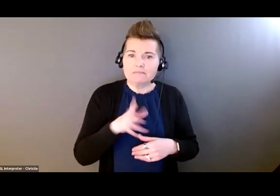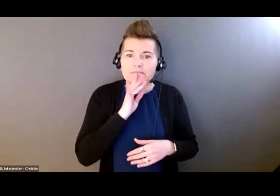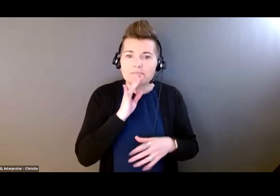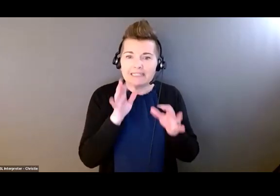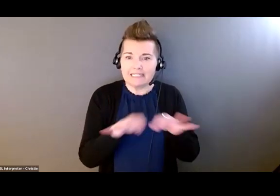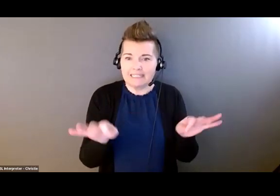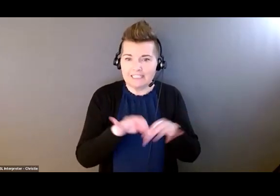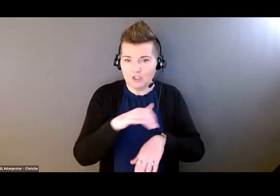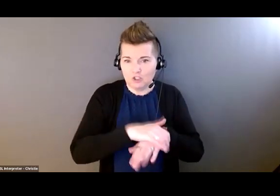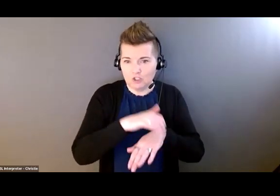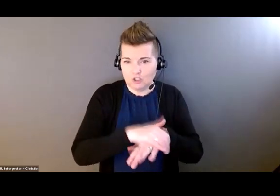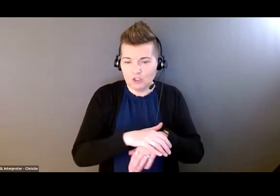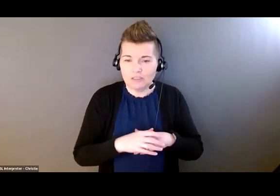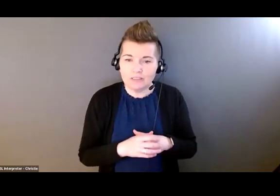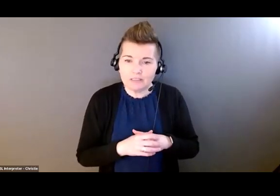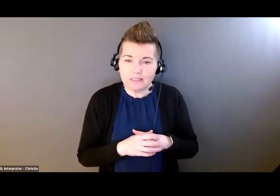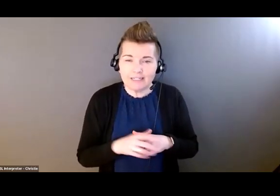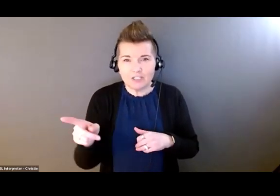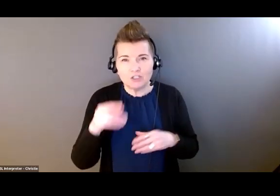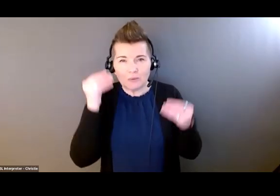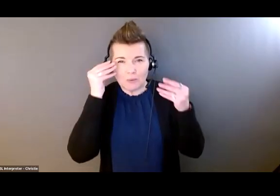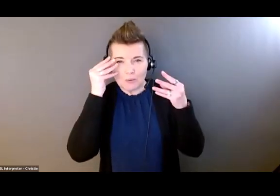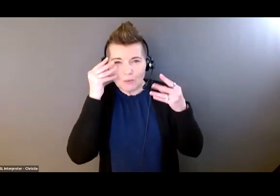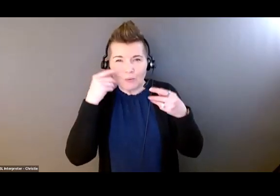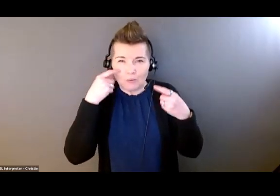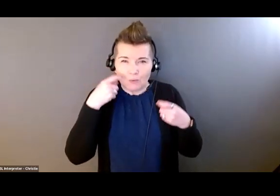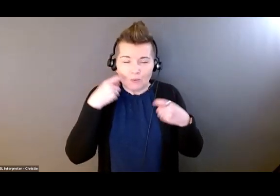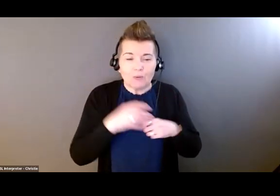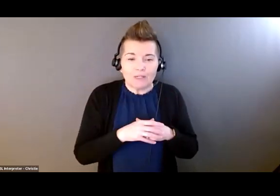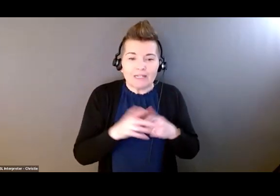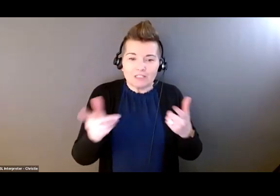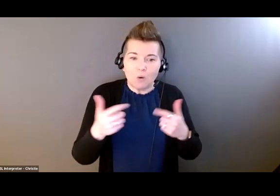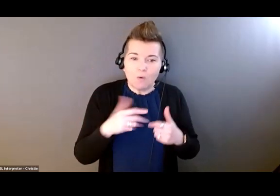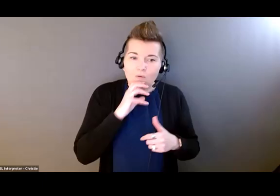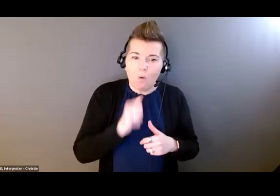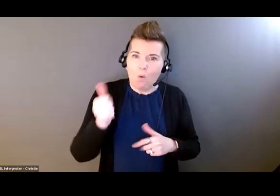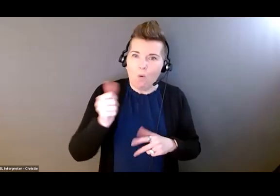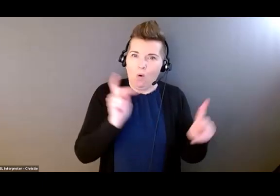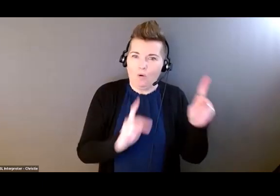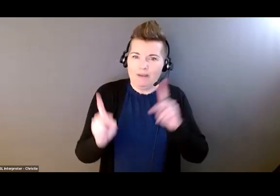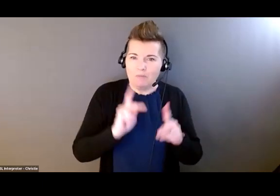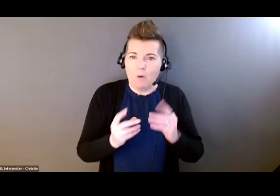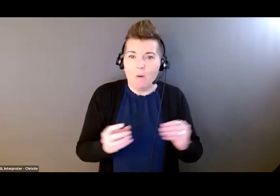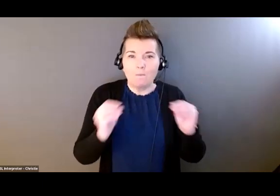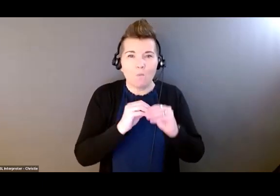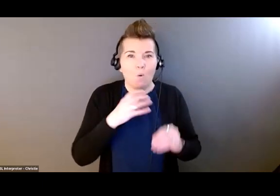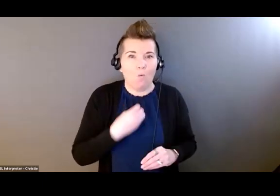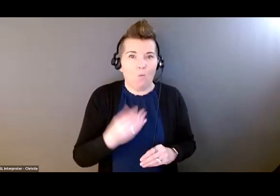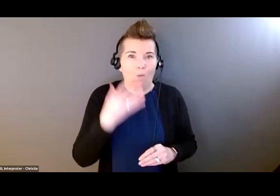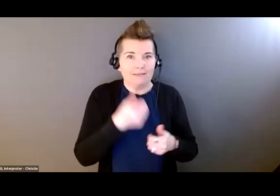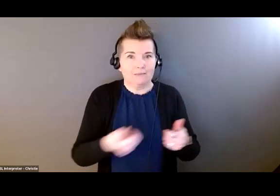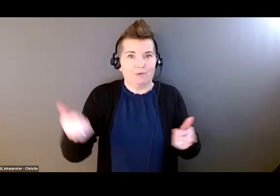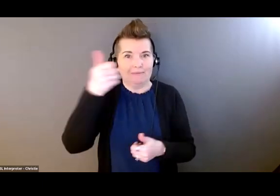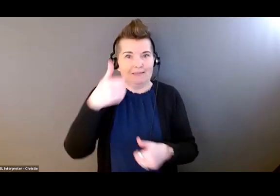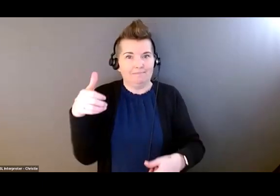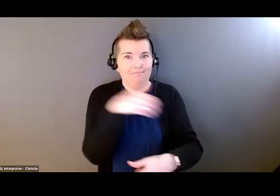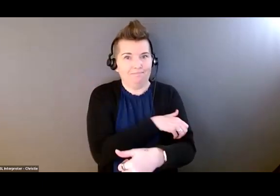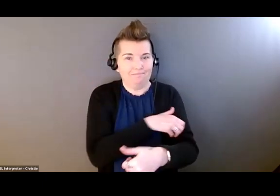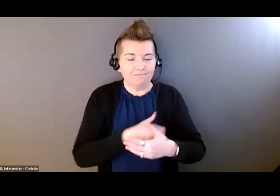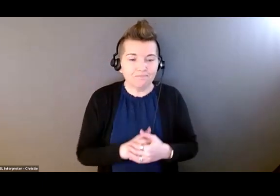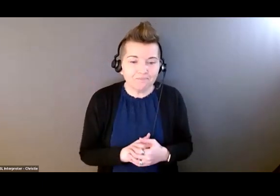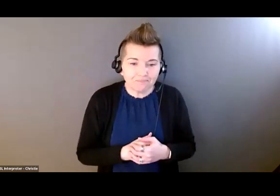residents would say, speak English. It seems that the older people are the more I see white